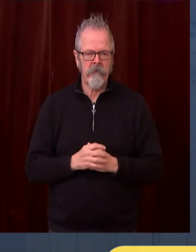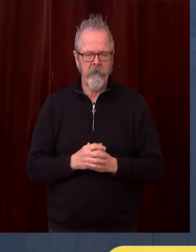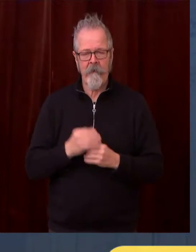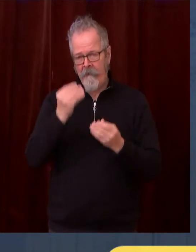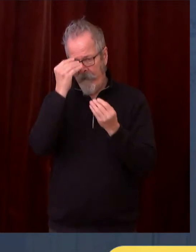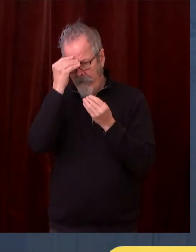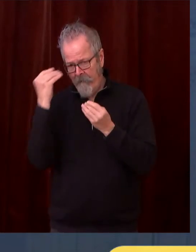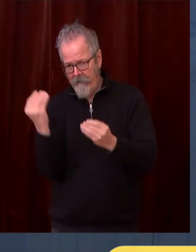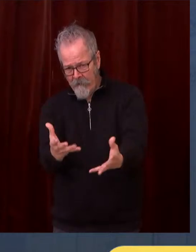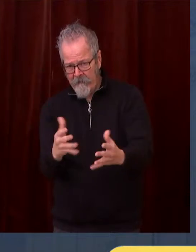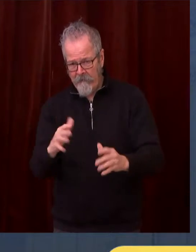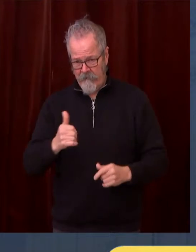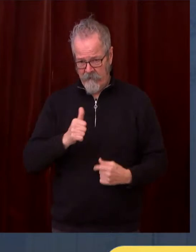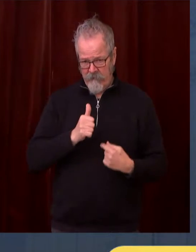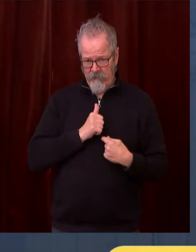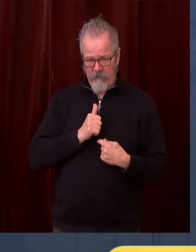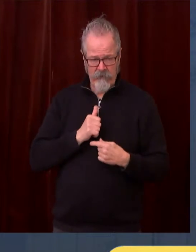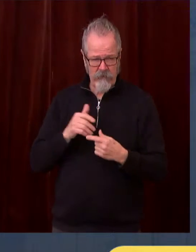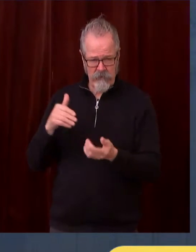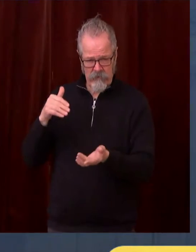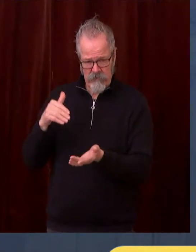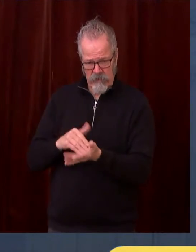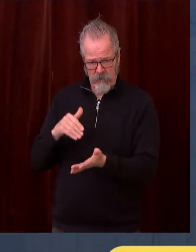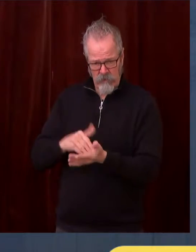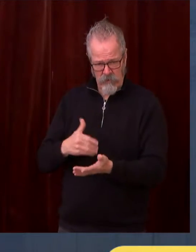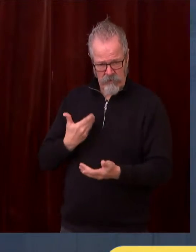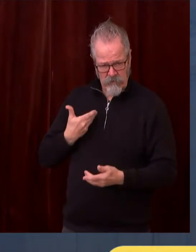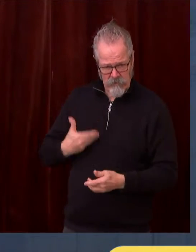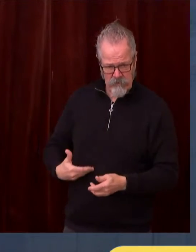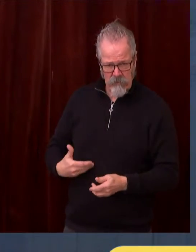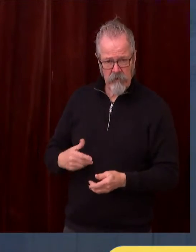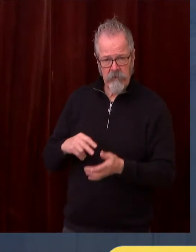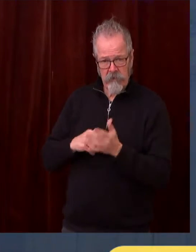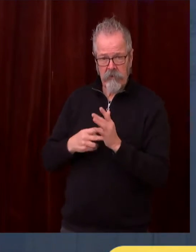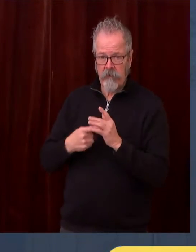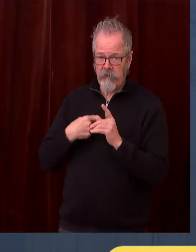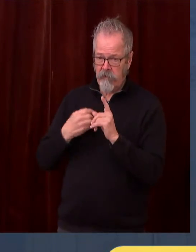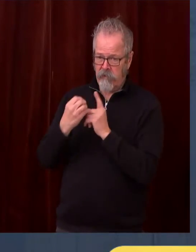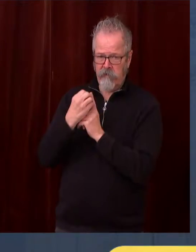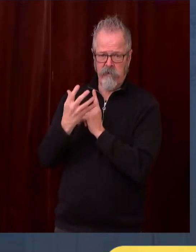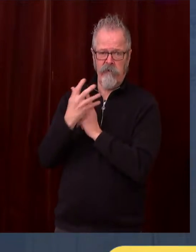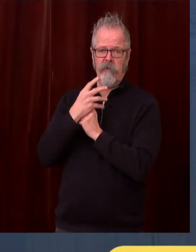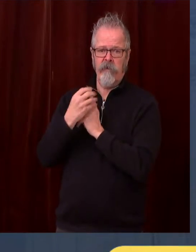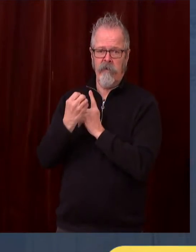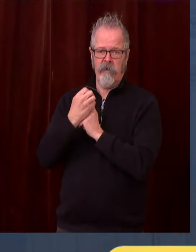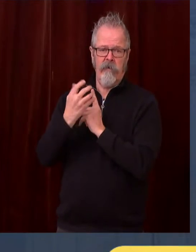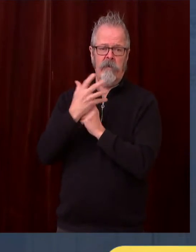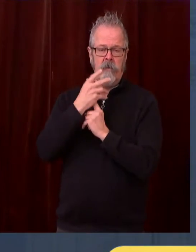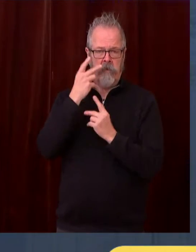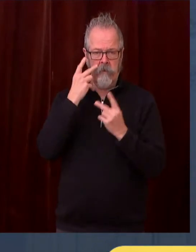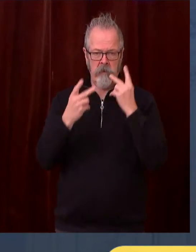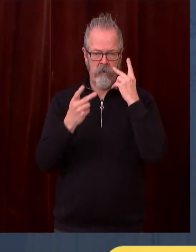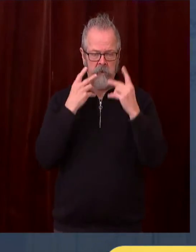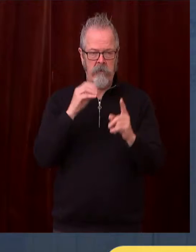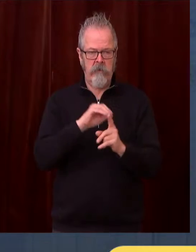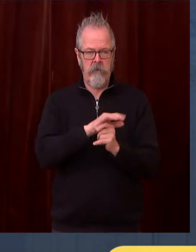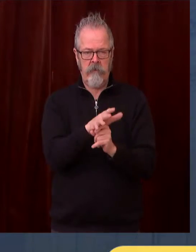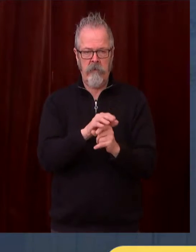I am a resident of Washington State and periodically encounter people in the community. Having looked personally at